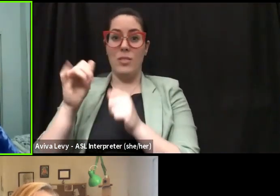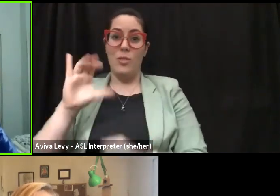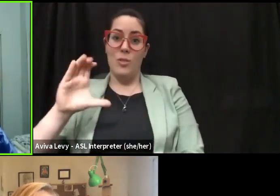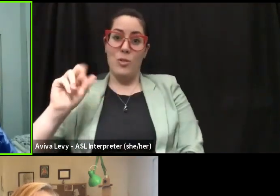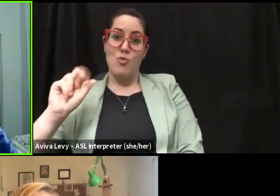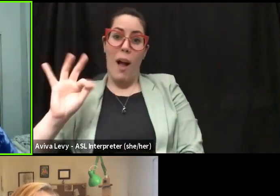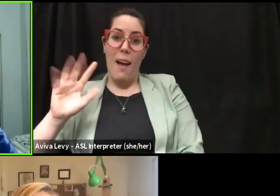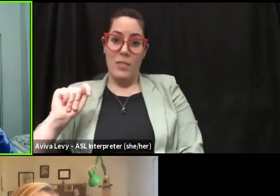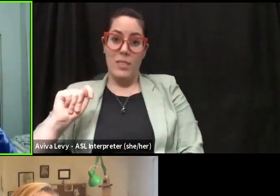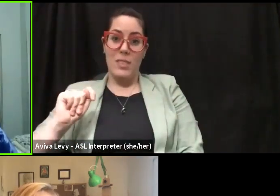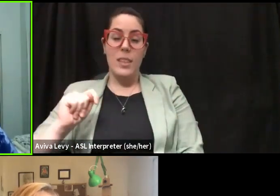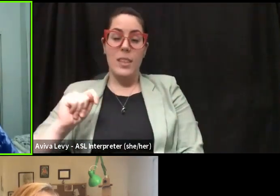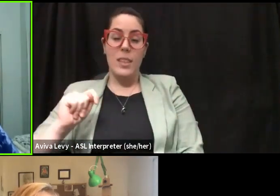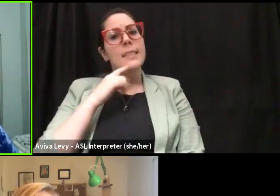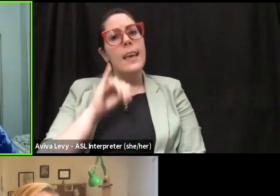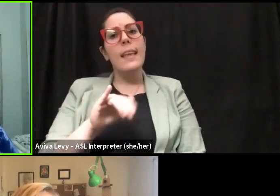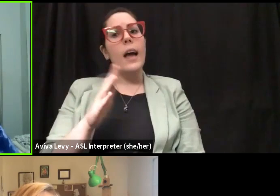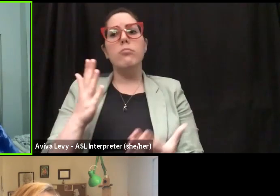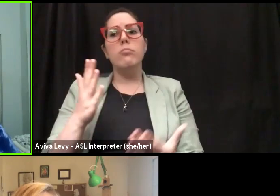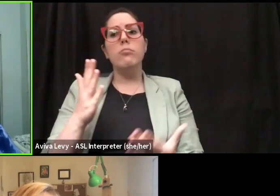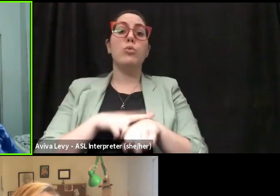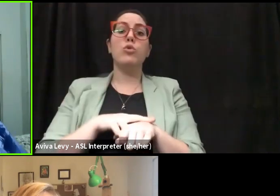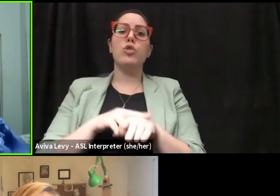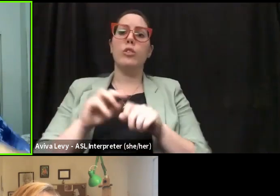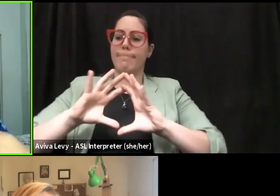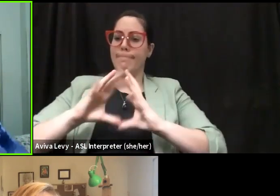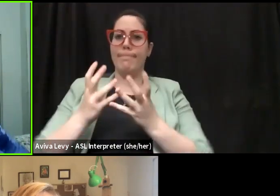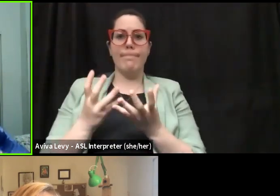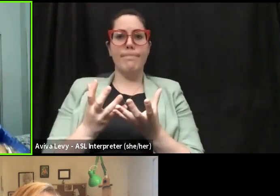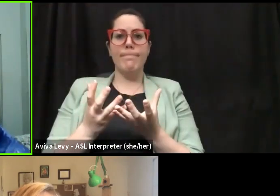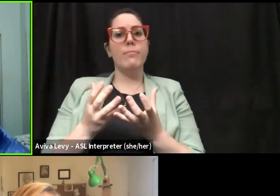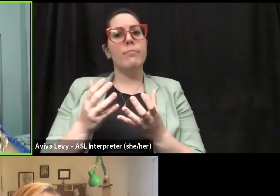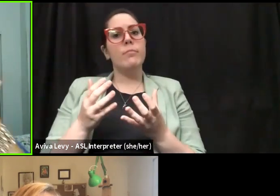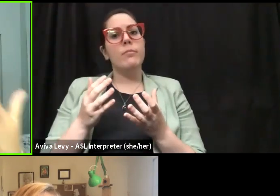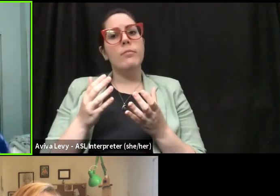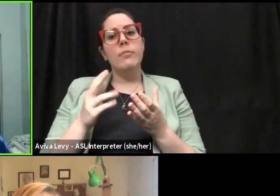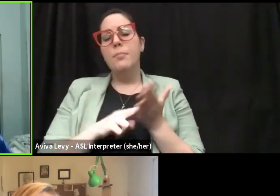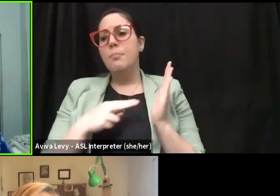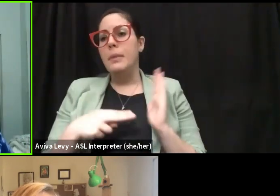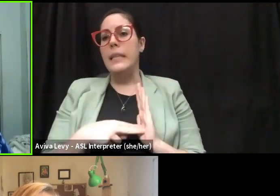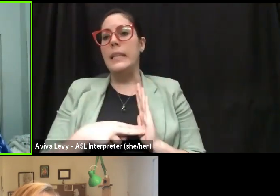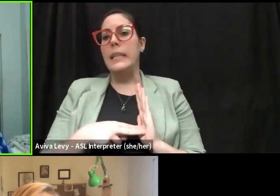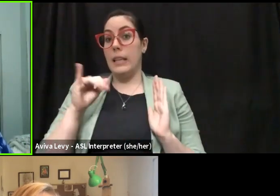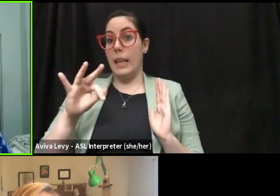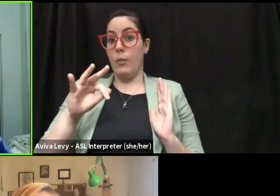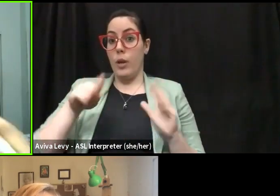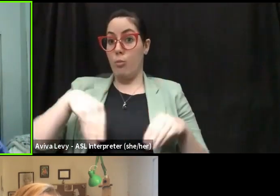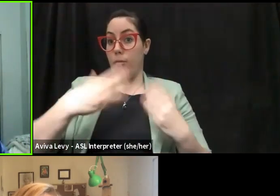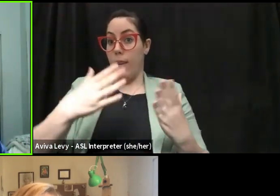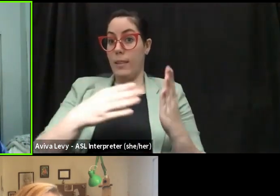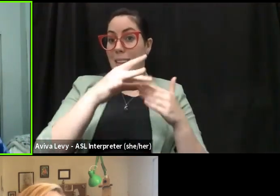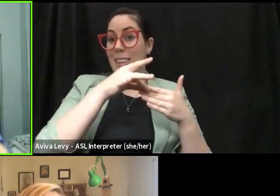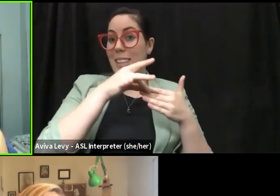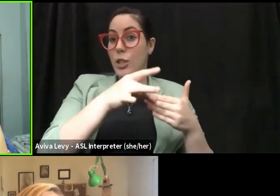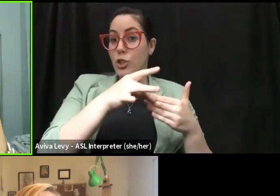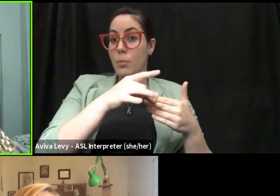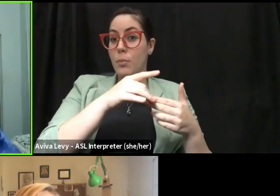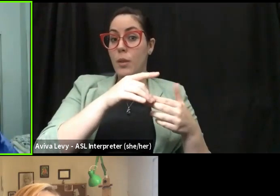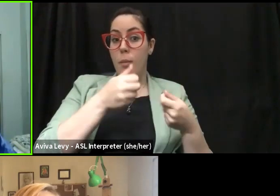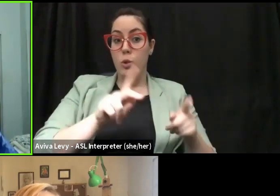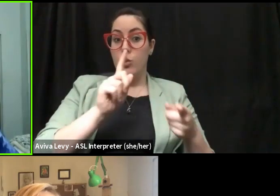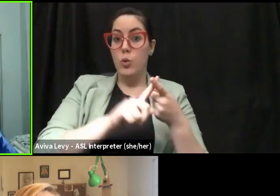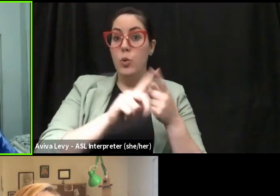very organic way, in a very holistic way, that if we can give leadership to people of color in this way,